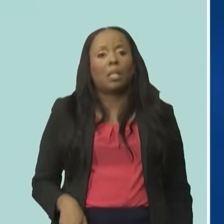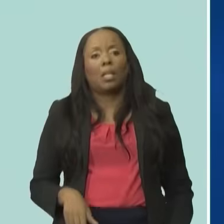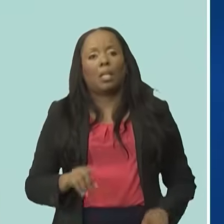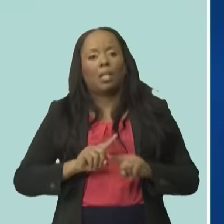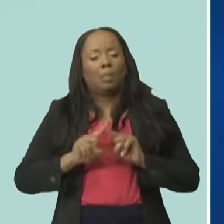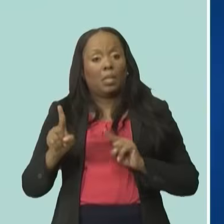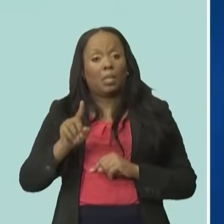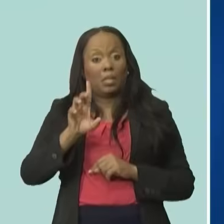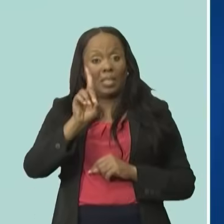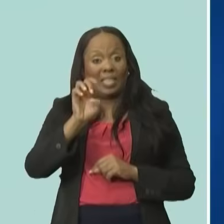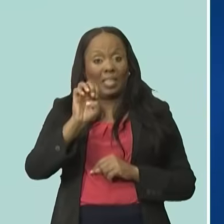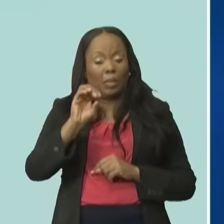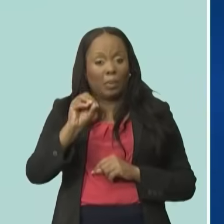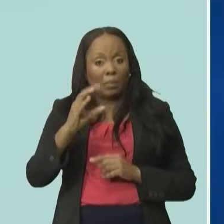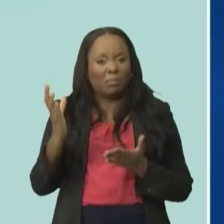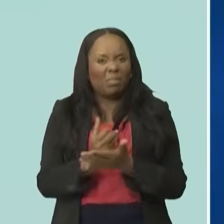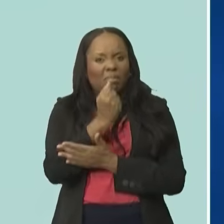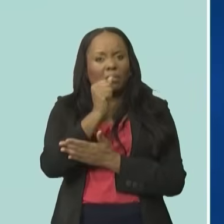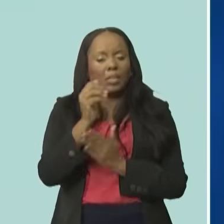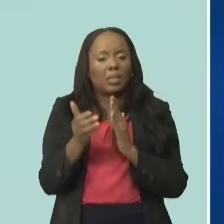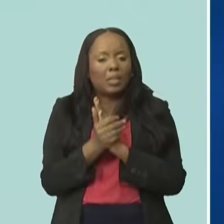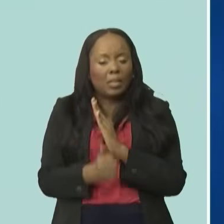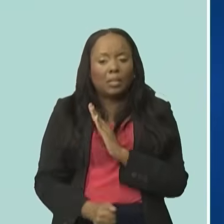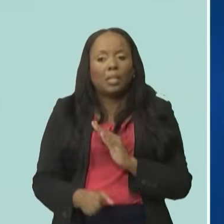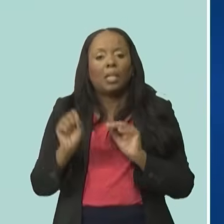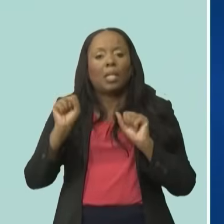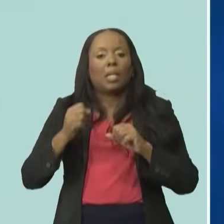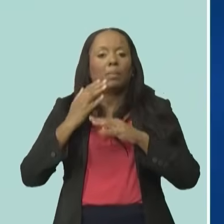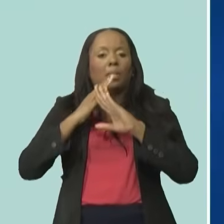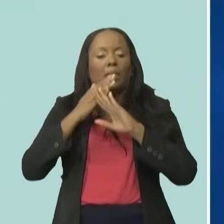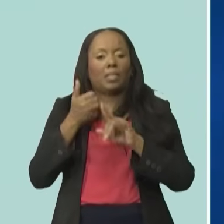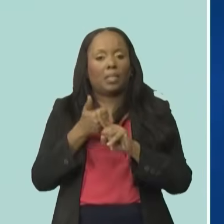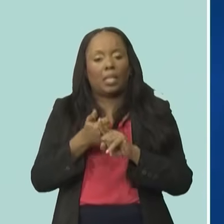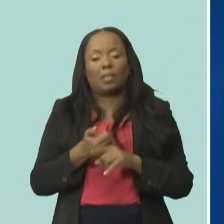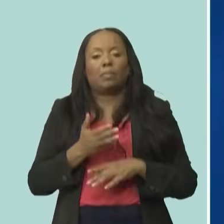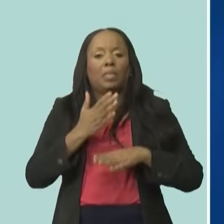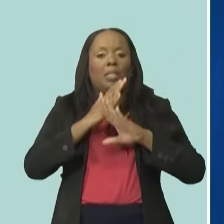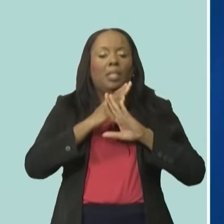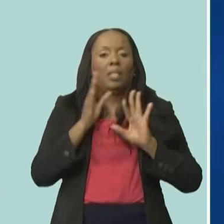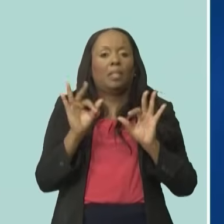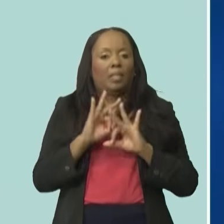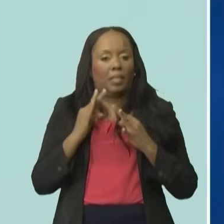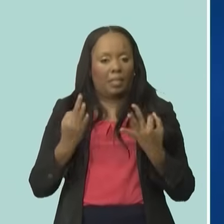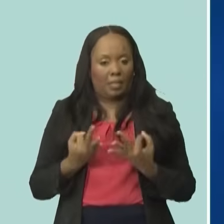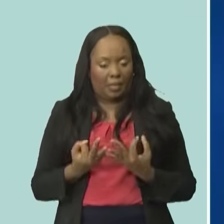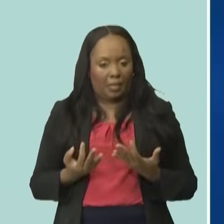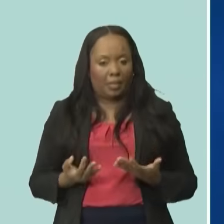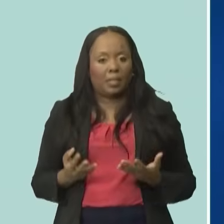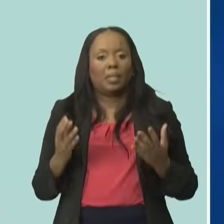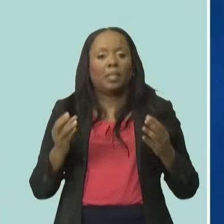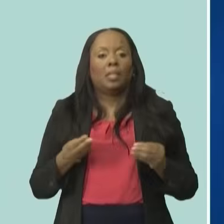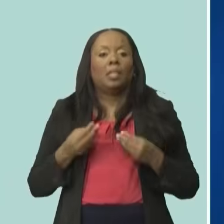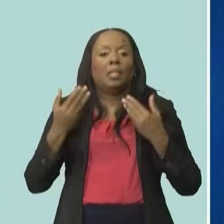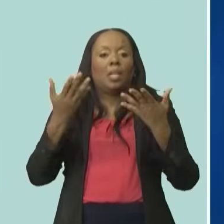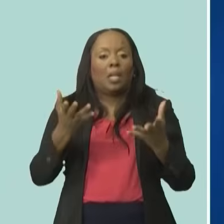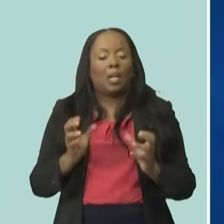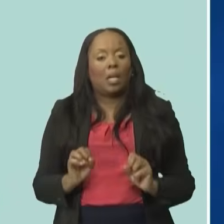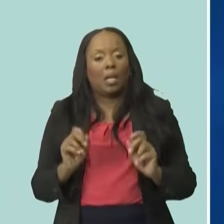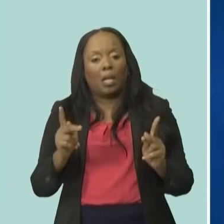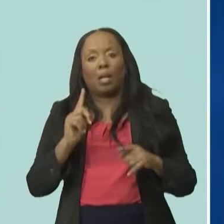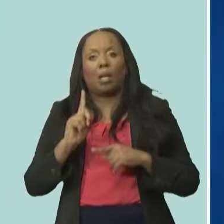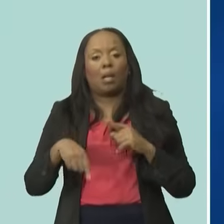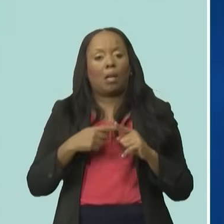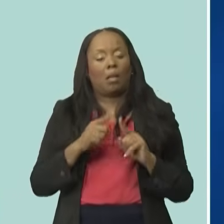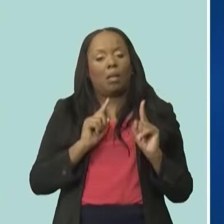arms you with certain skill sets that you can use to protect yourself and your family. It also gives you the opportunity when you go to